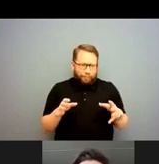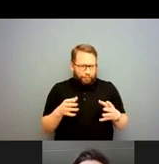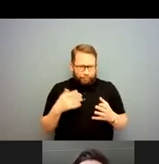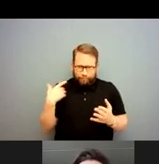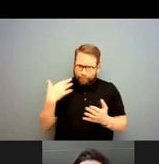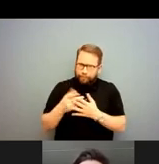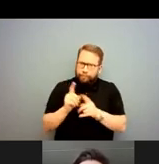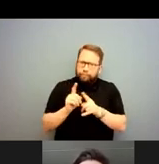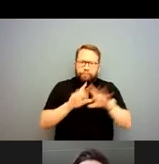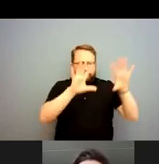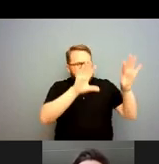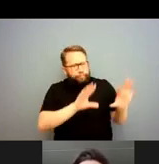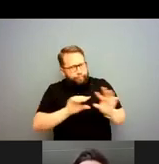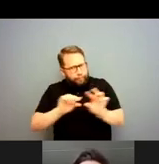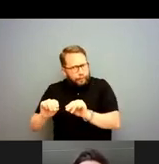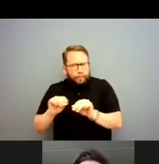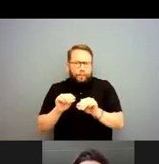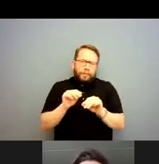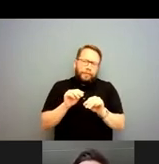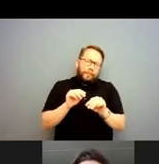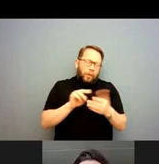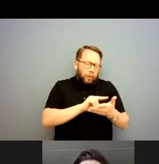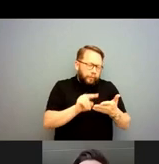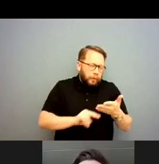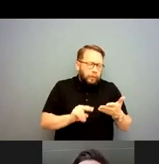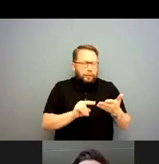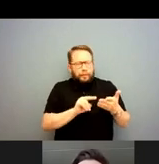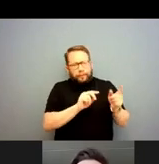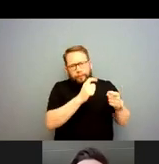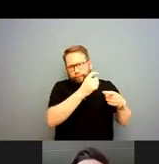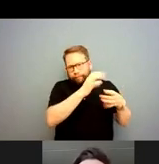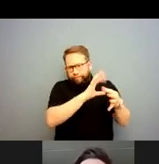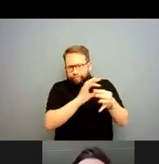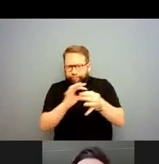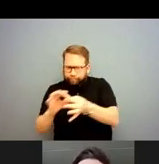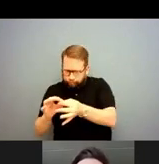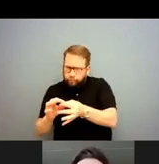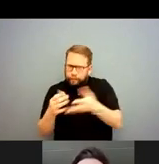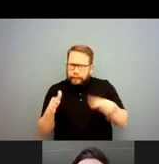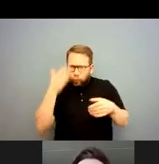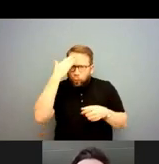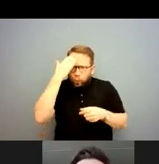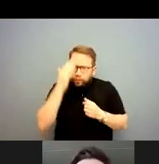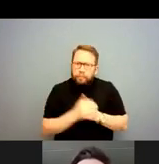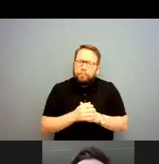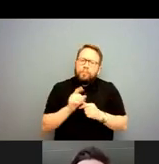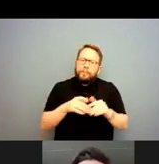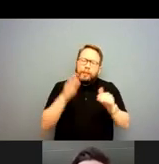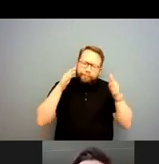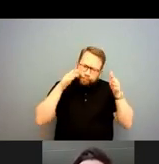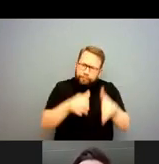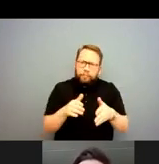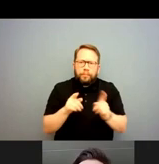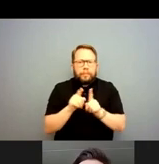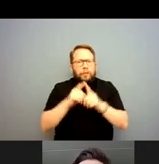Peoples. So I will concentrate on the declaration more from the perspective of Sami Parliament in